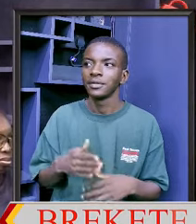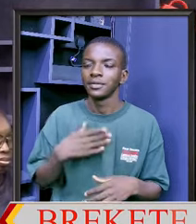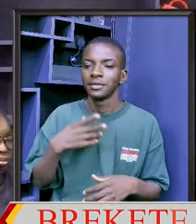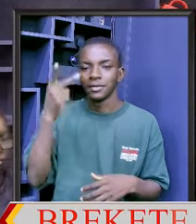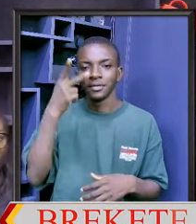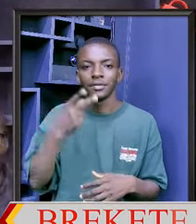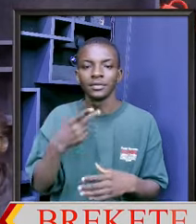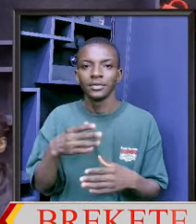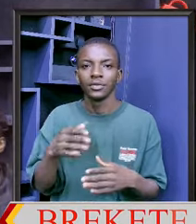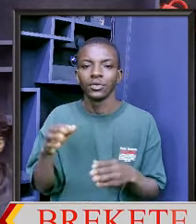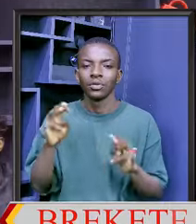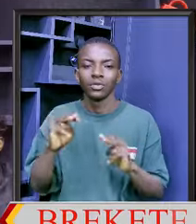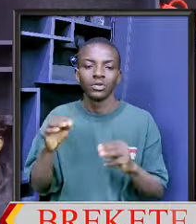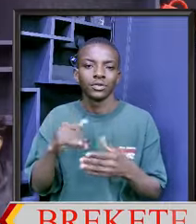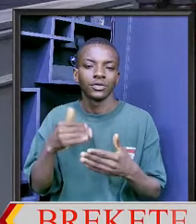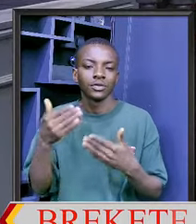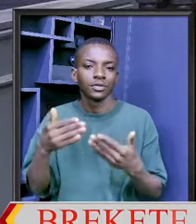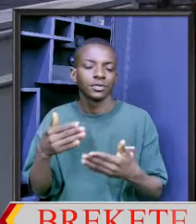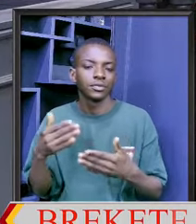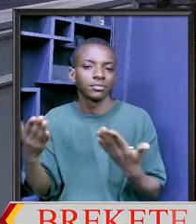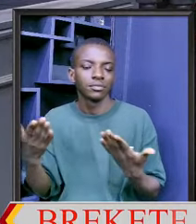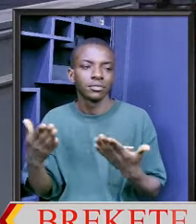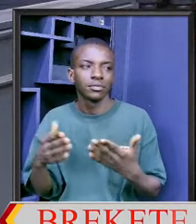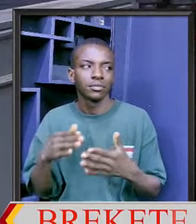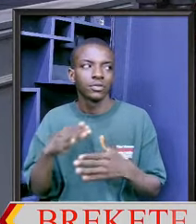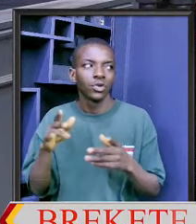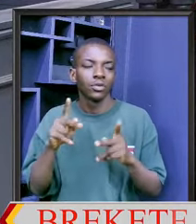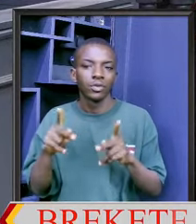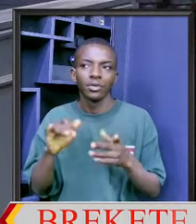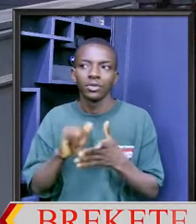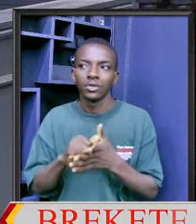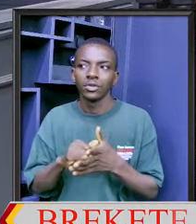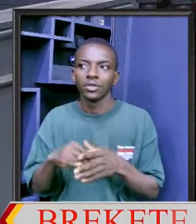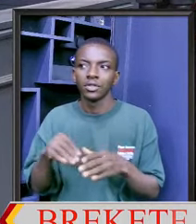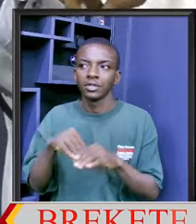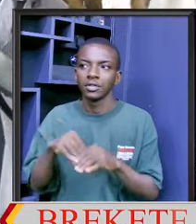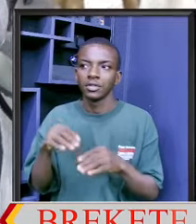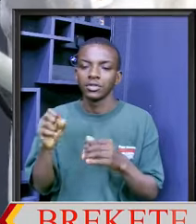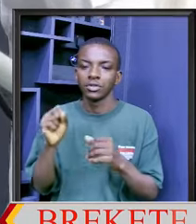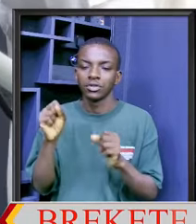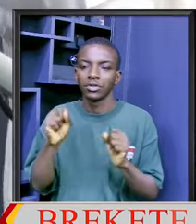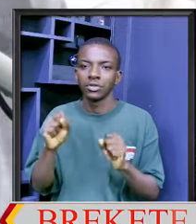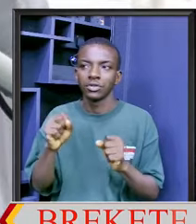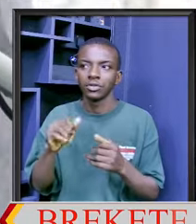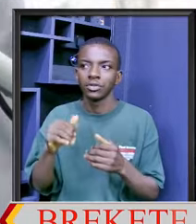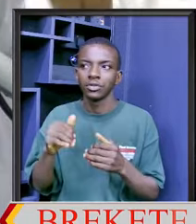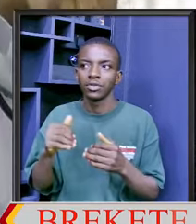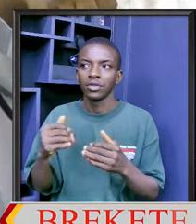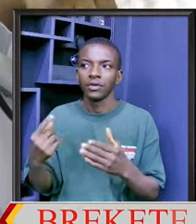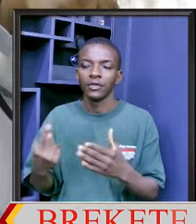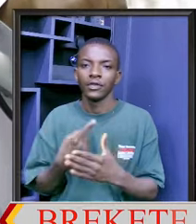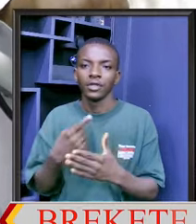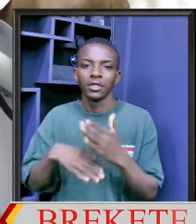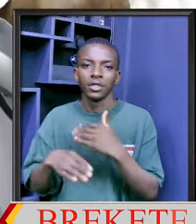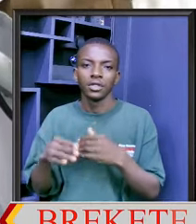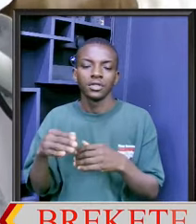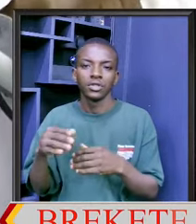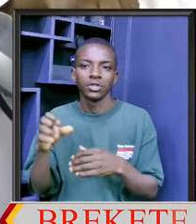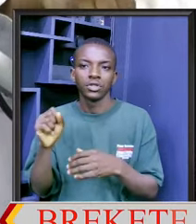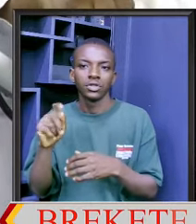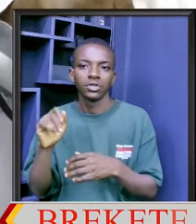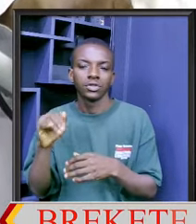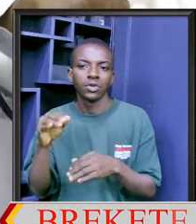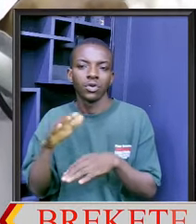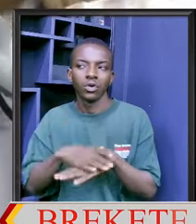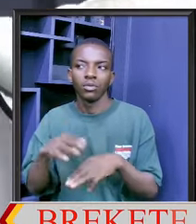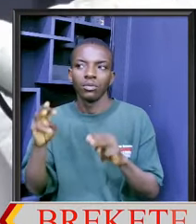Iayanakuyakuri, Ranan Lichening Allah came Zamwe. All the people waiting for studio here. Now then go first enter studio on